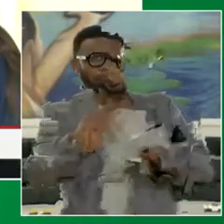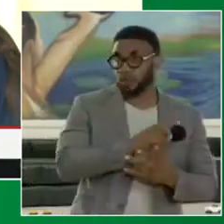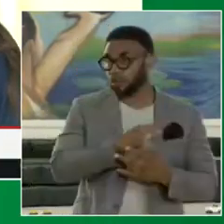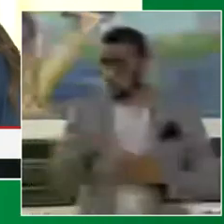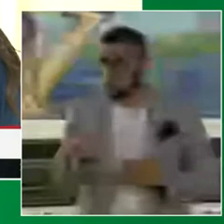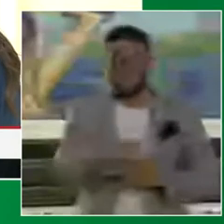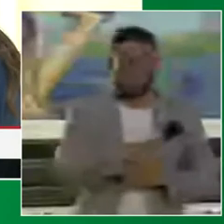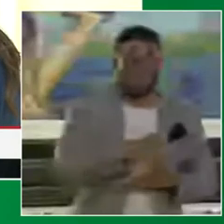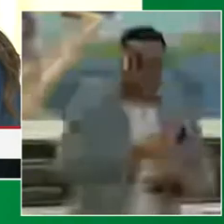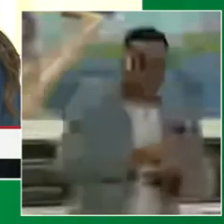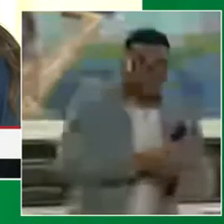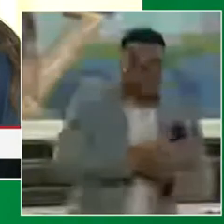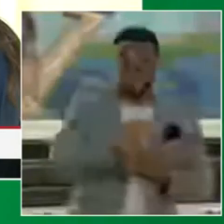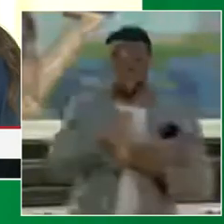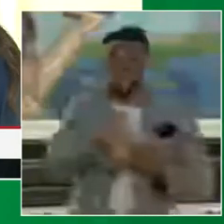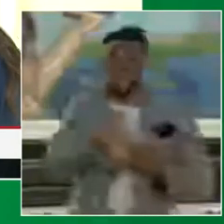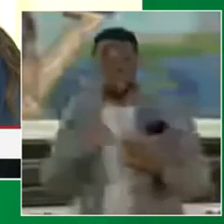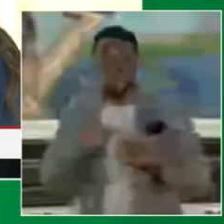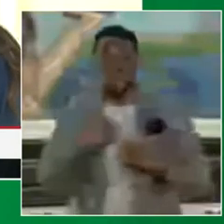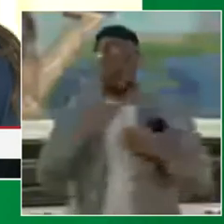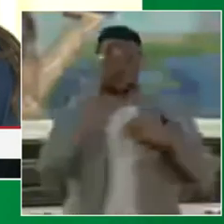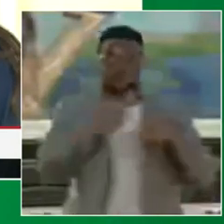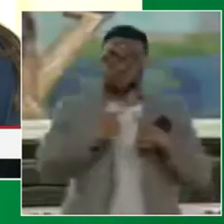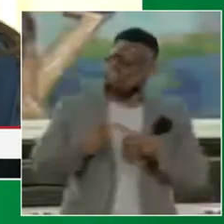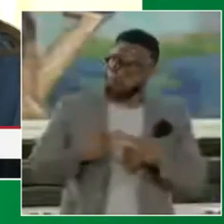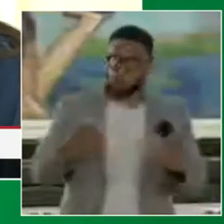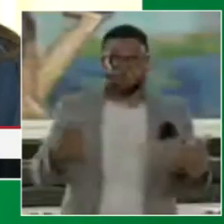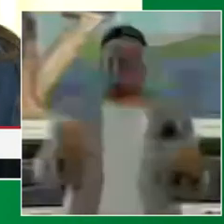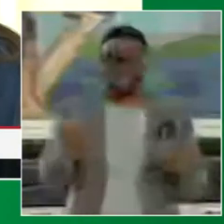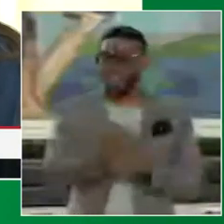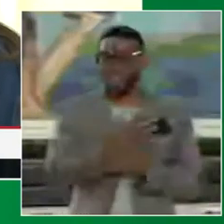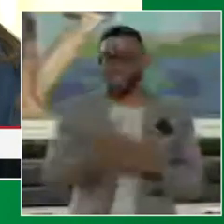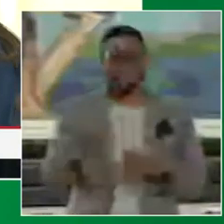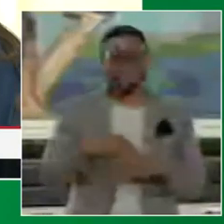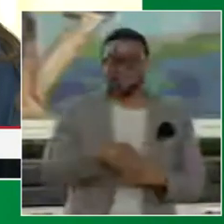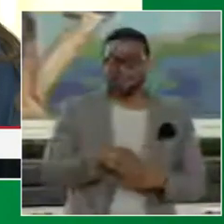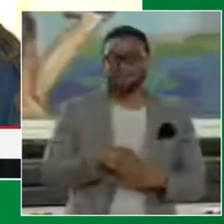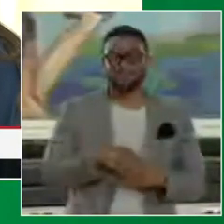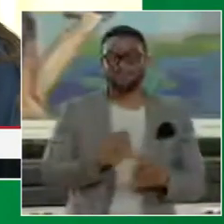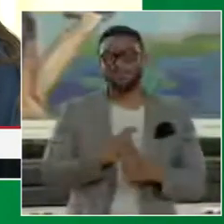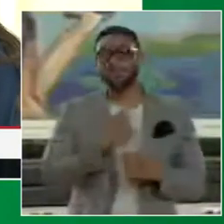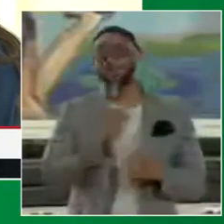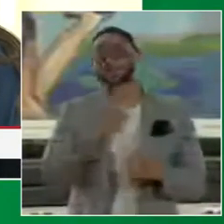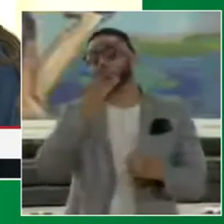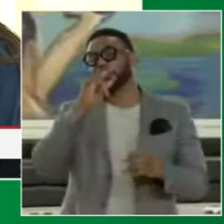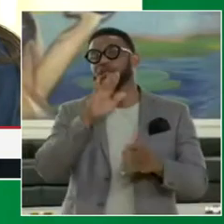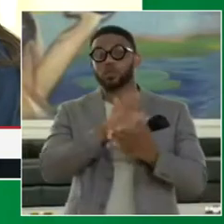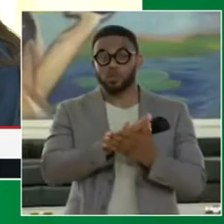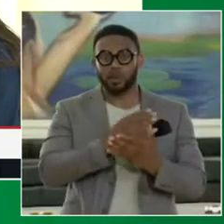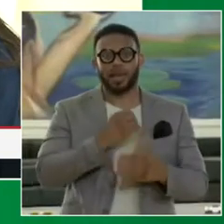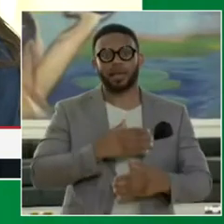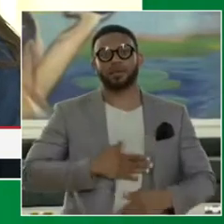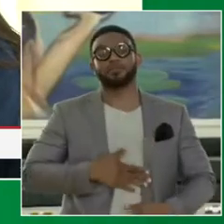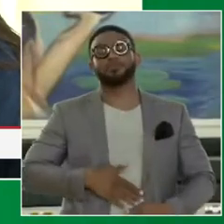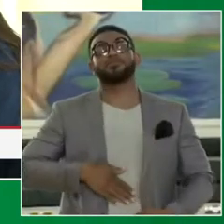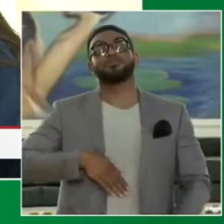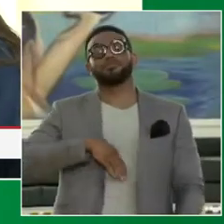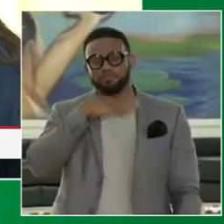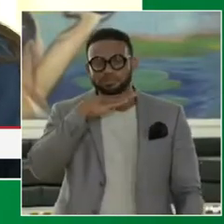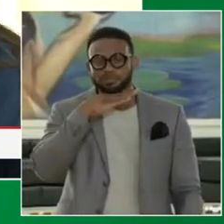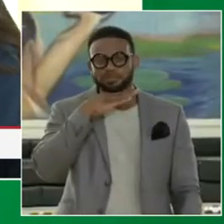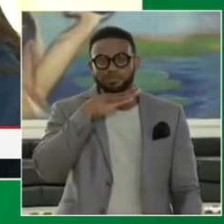from sites to have meals. And so continuing to make sure our kids are in school is one way for us